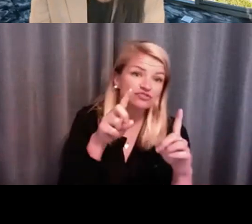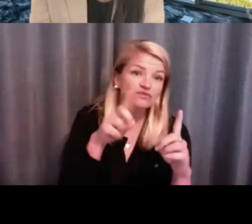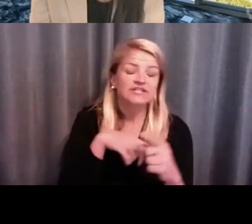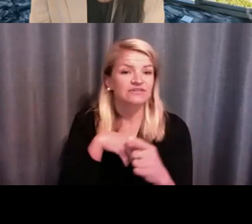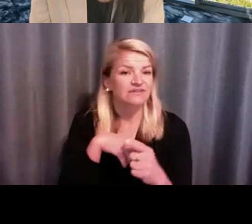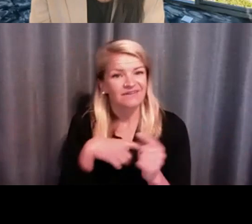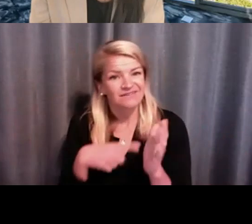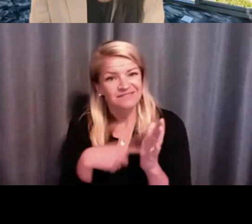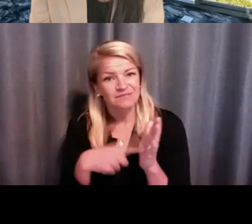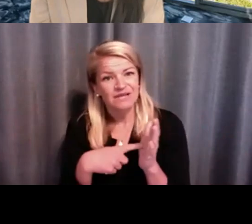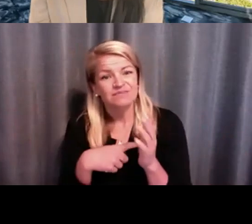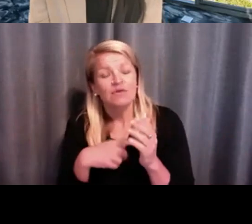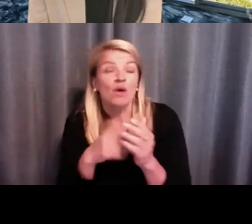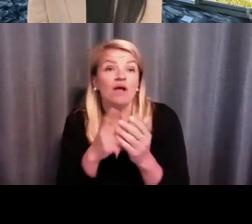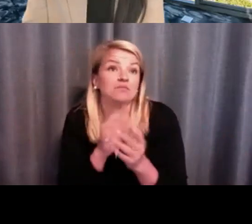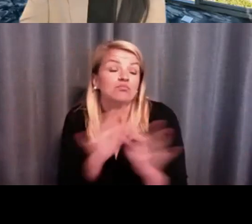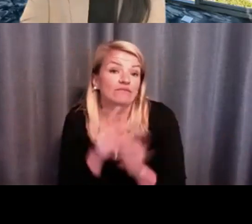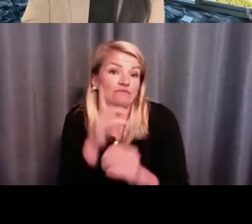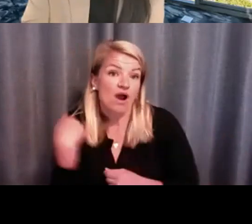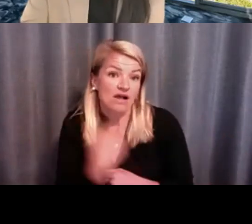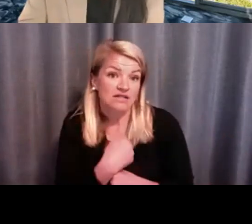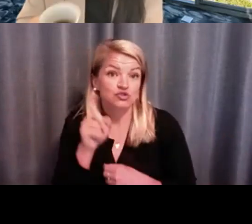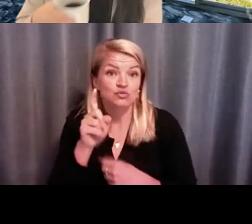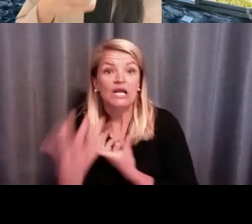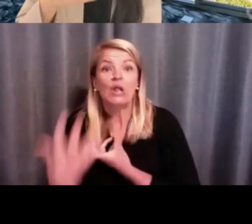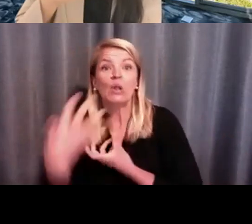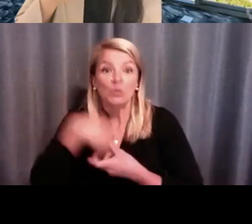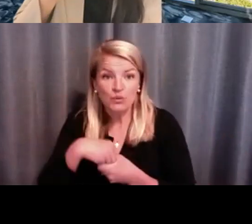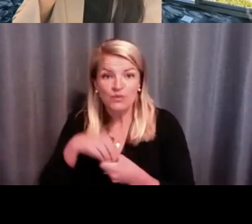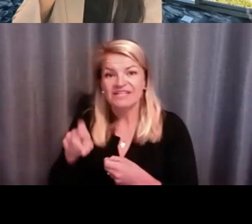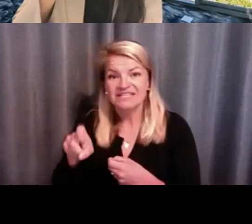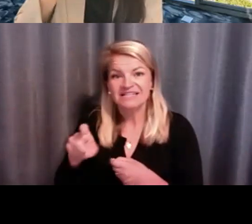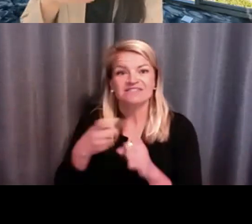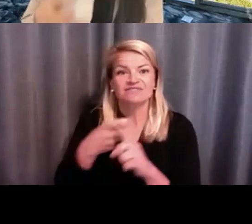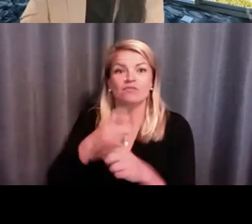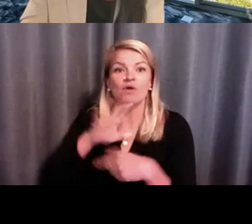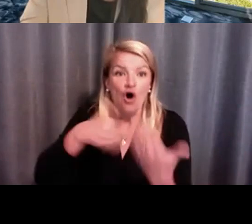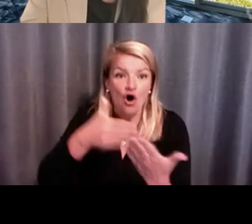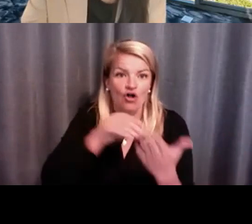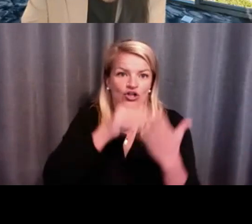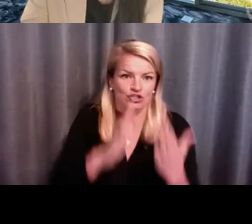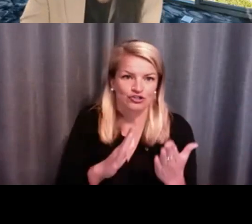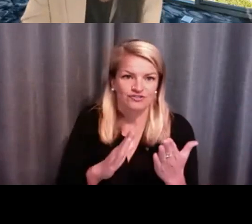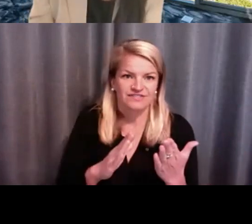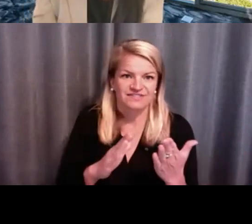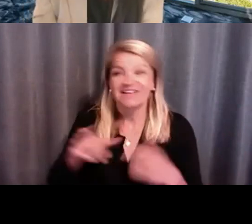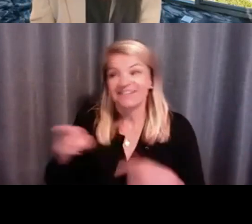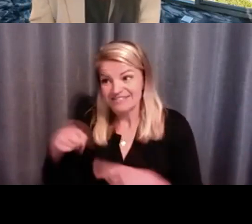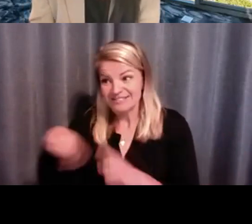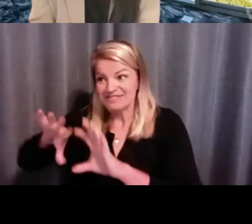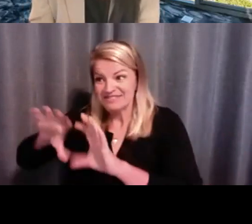not lose sight of the needs of the learners with disabilities, and particularly within the